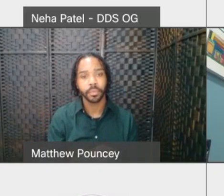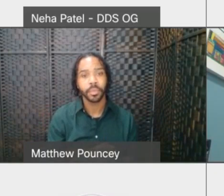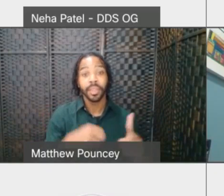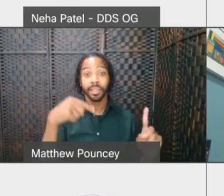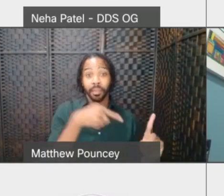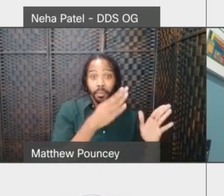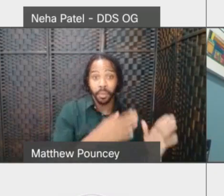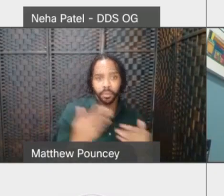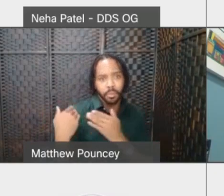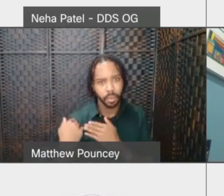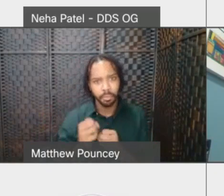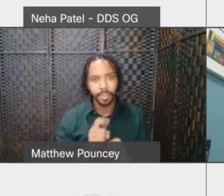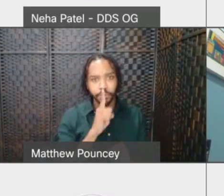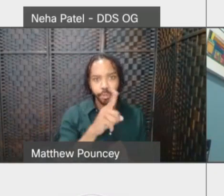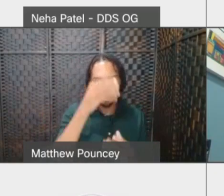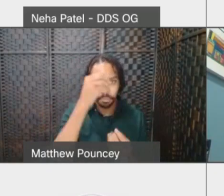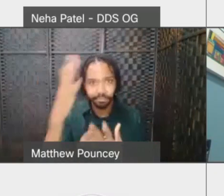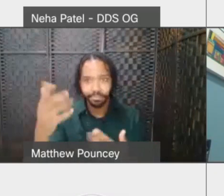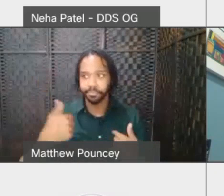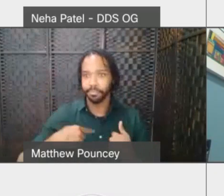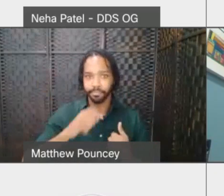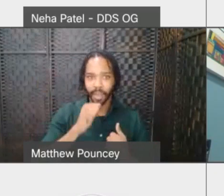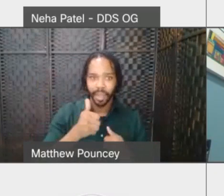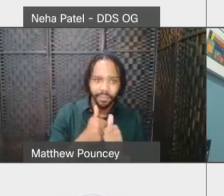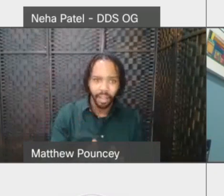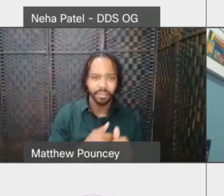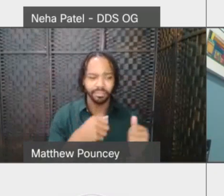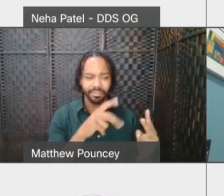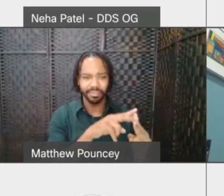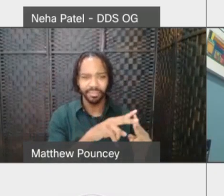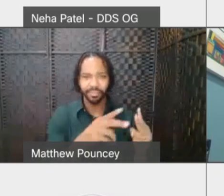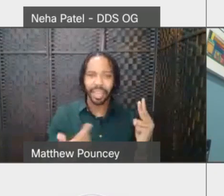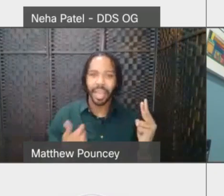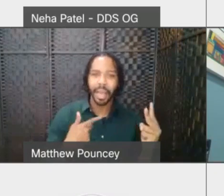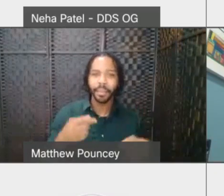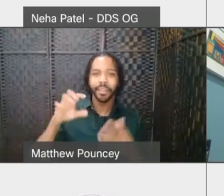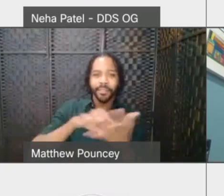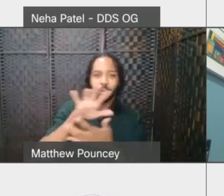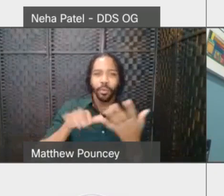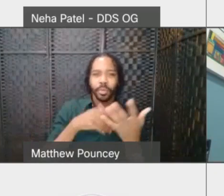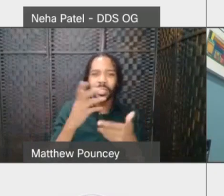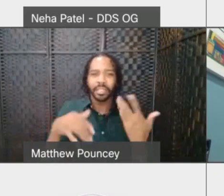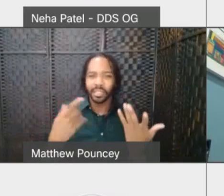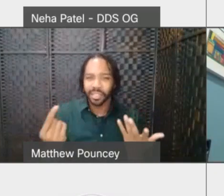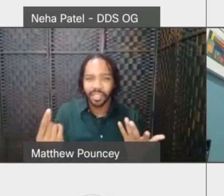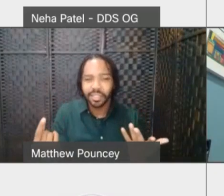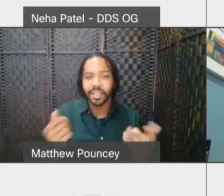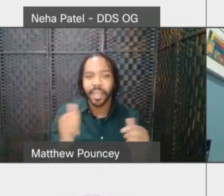regulation. And I'm kind of confused how the provider